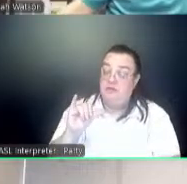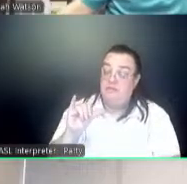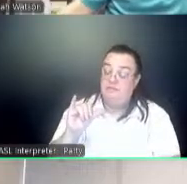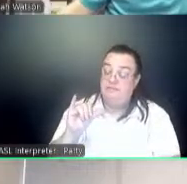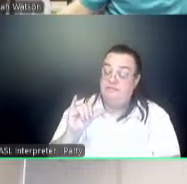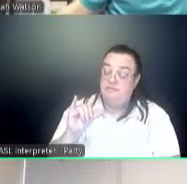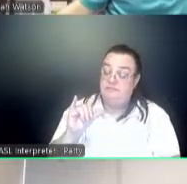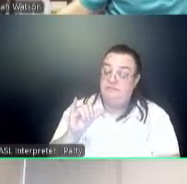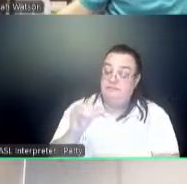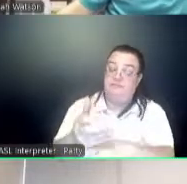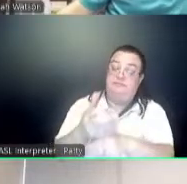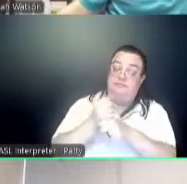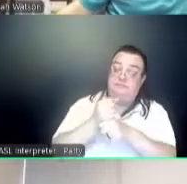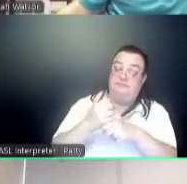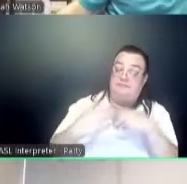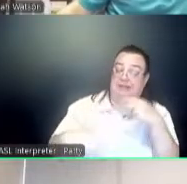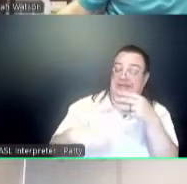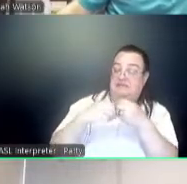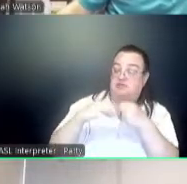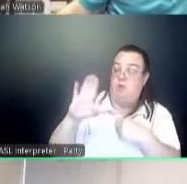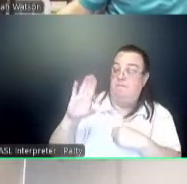getting an additional box